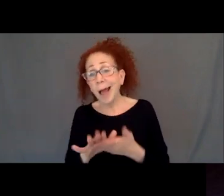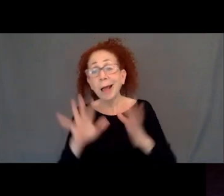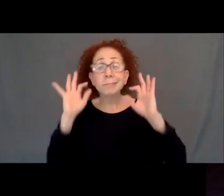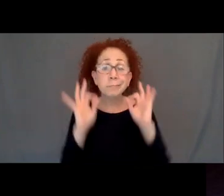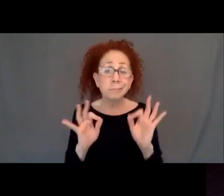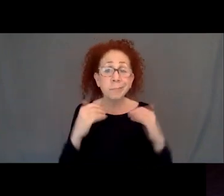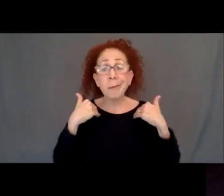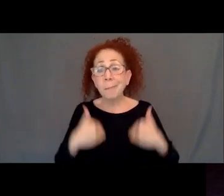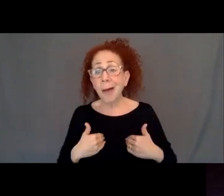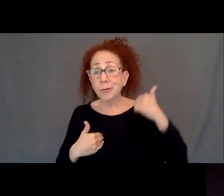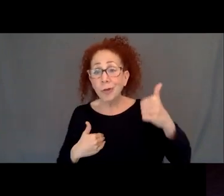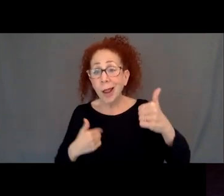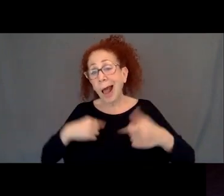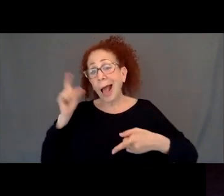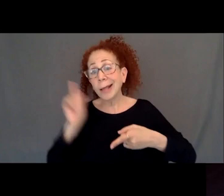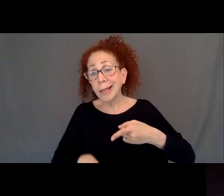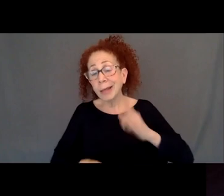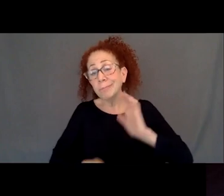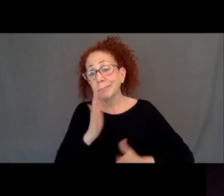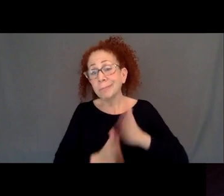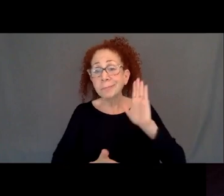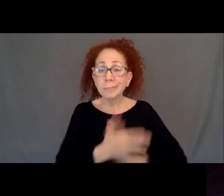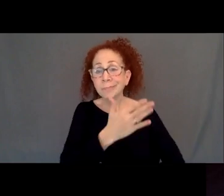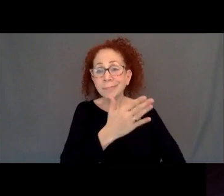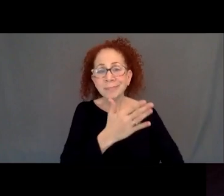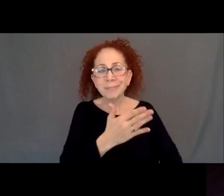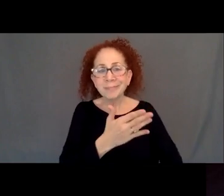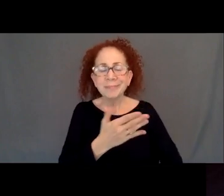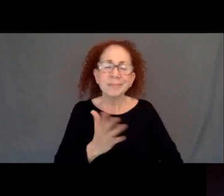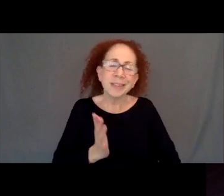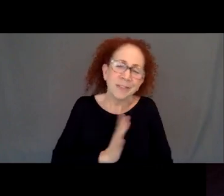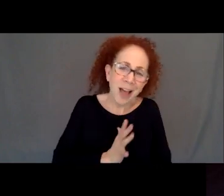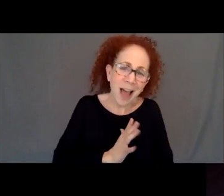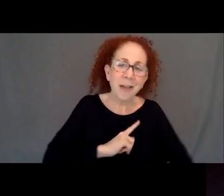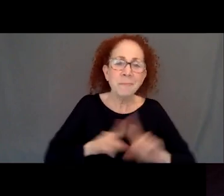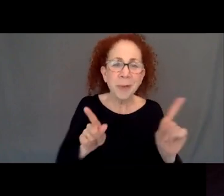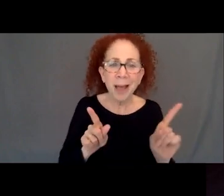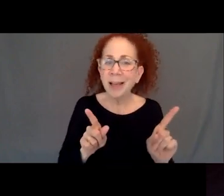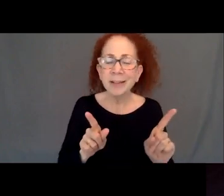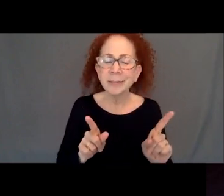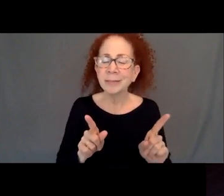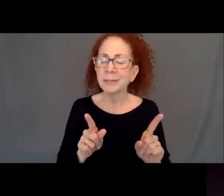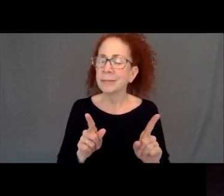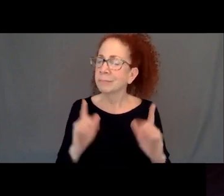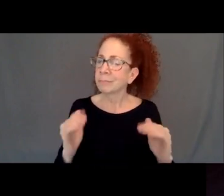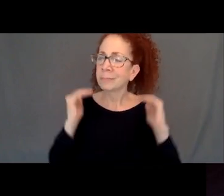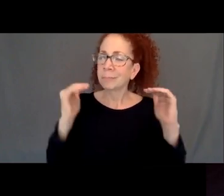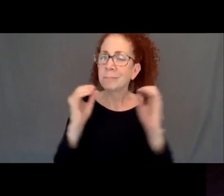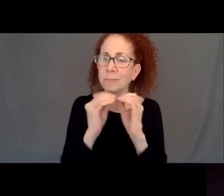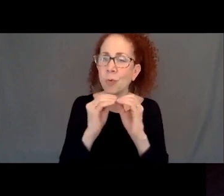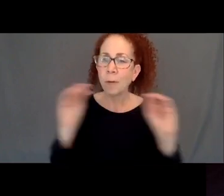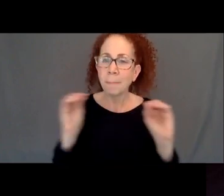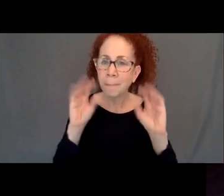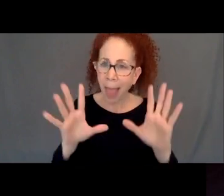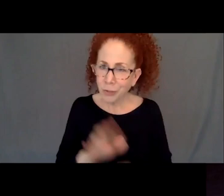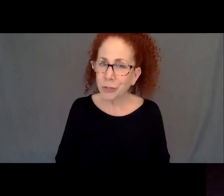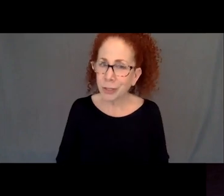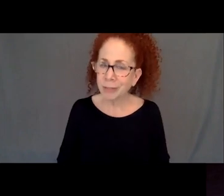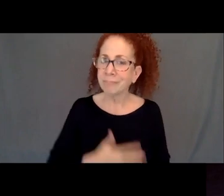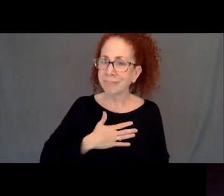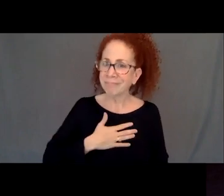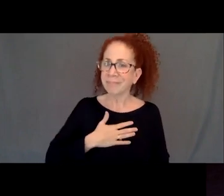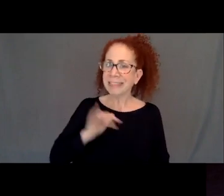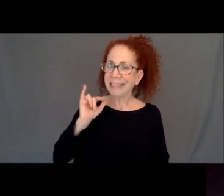things with their bodies. I can't do that. And then to leave. But there's something really magical and